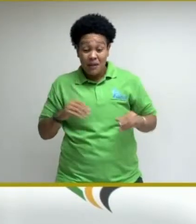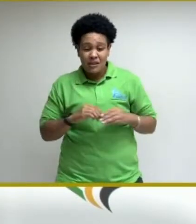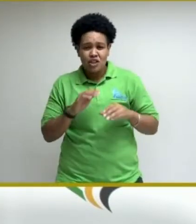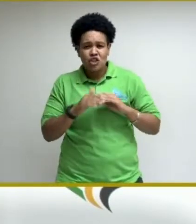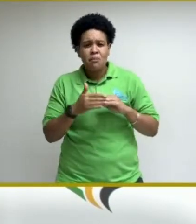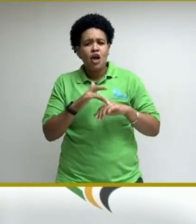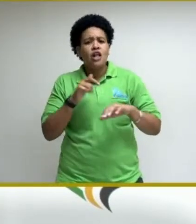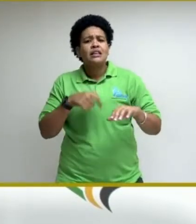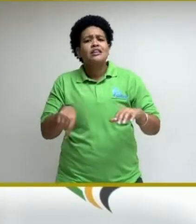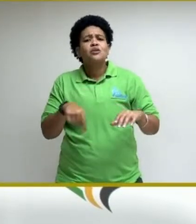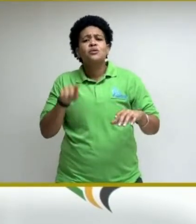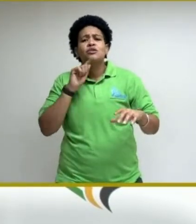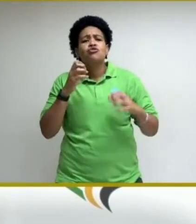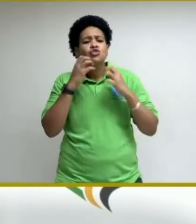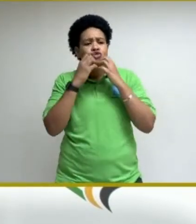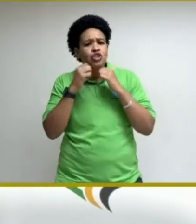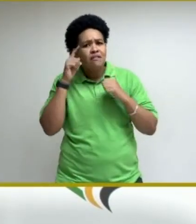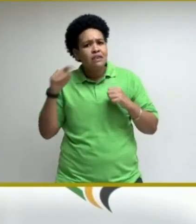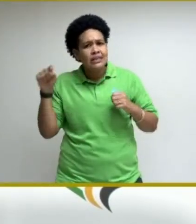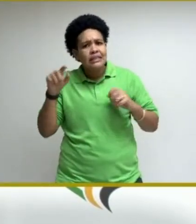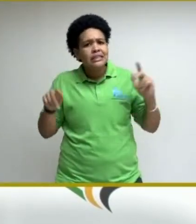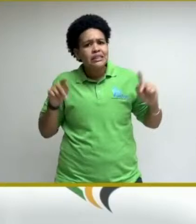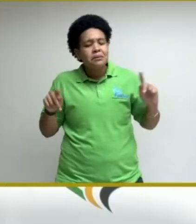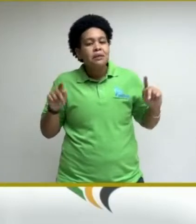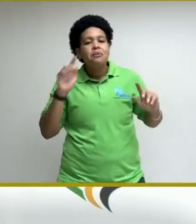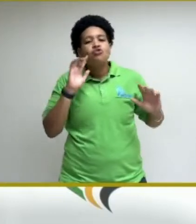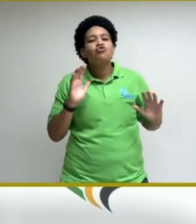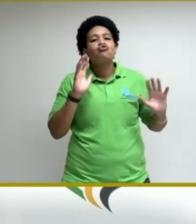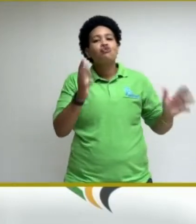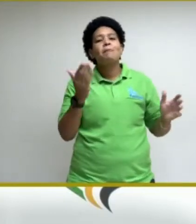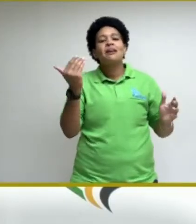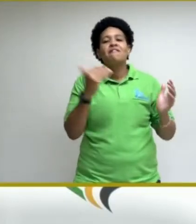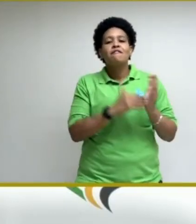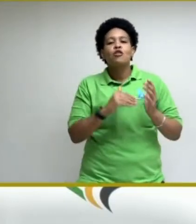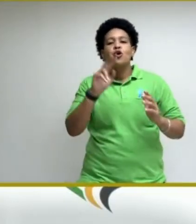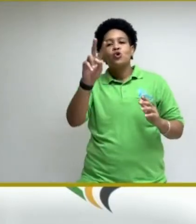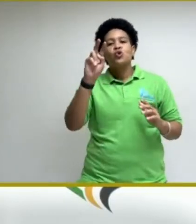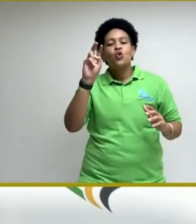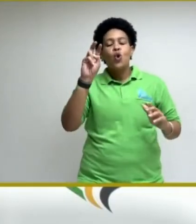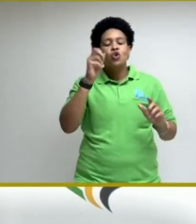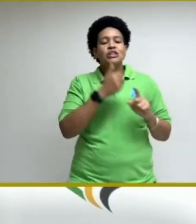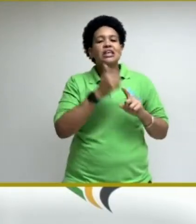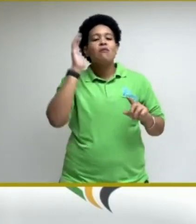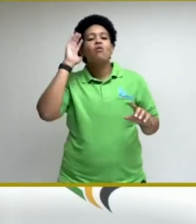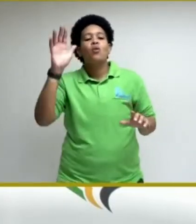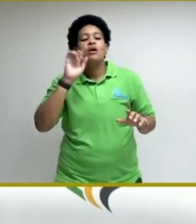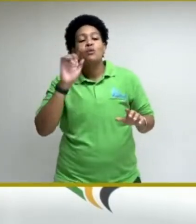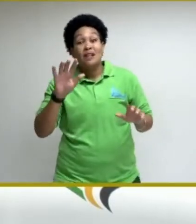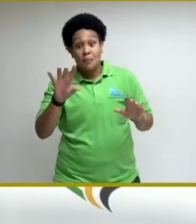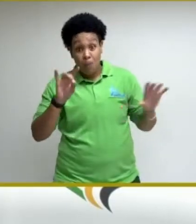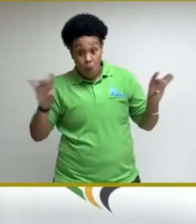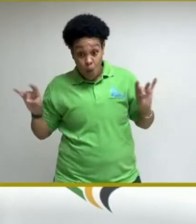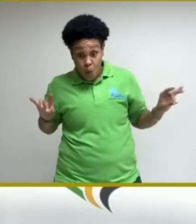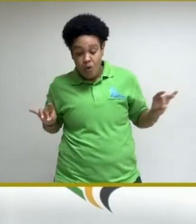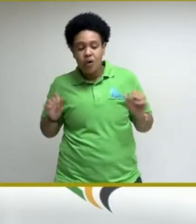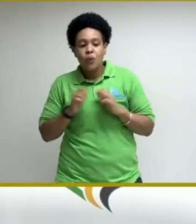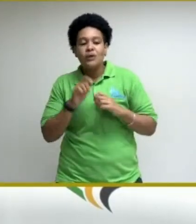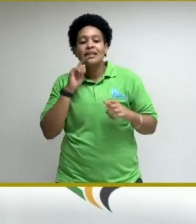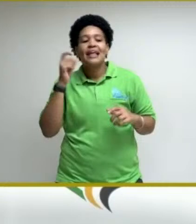this week are reserved for these persons. The remaining 15,200 will be pooled with